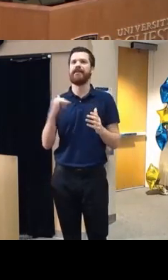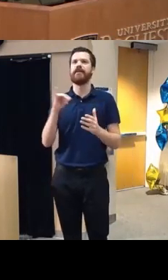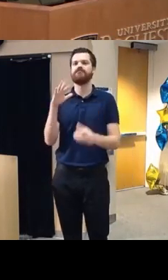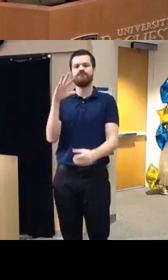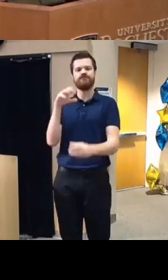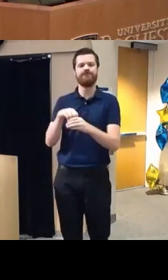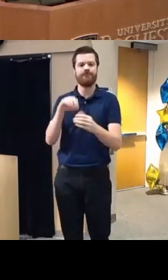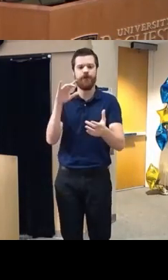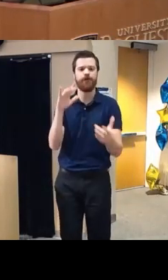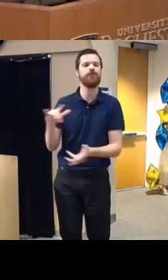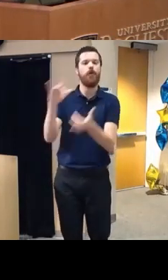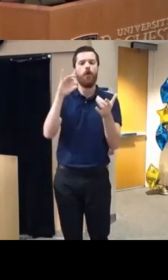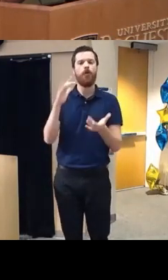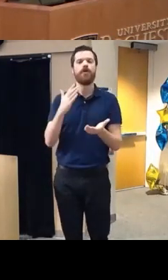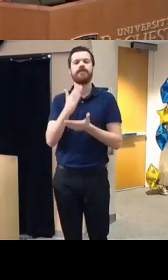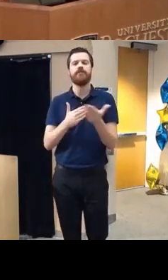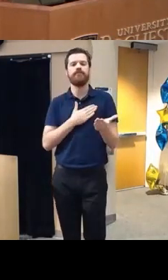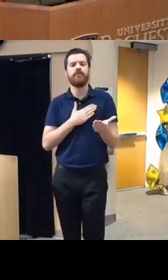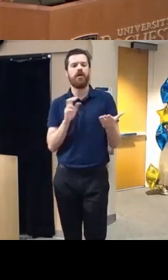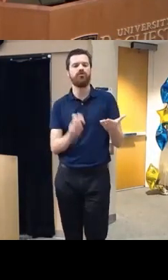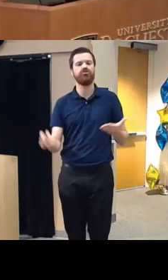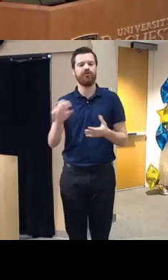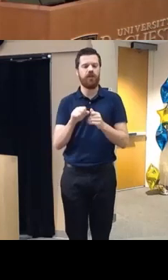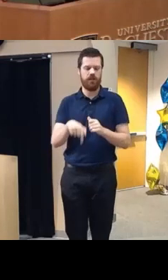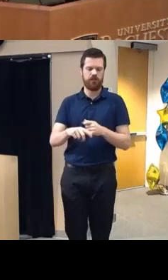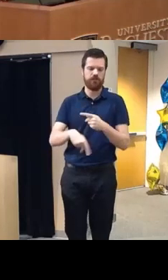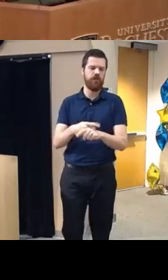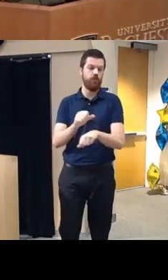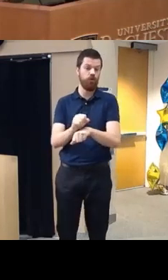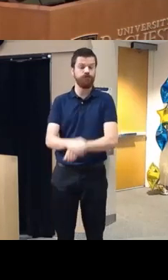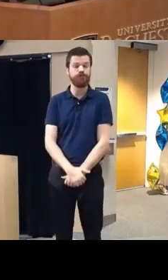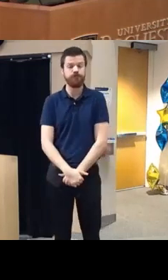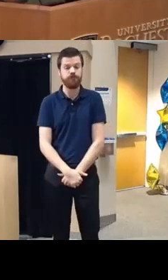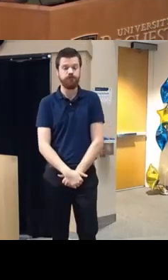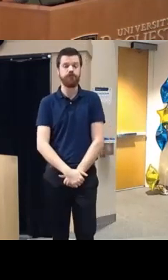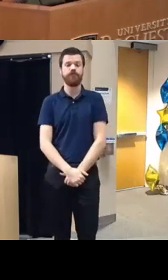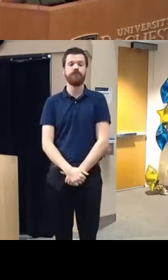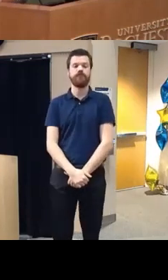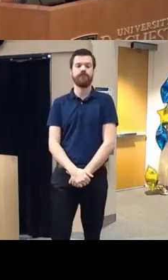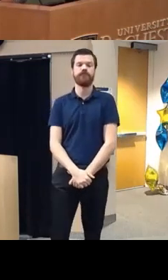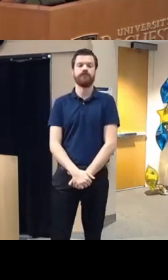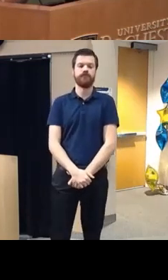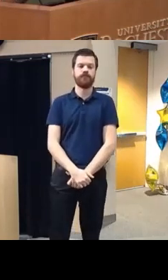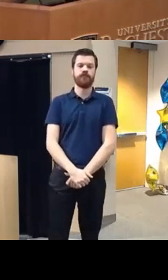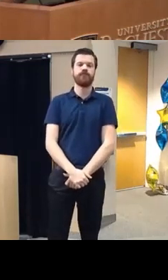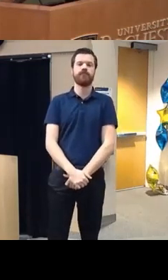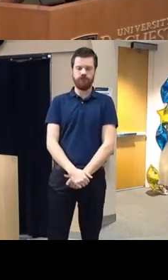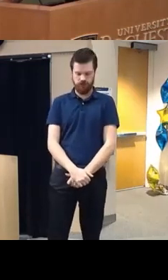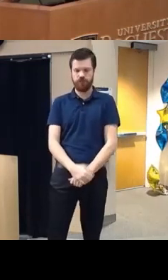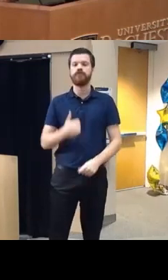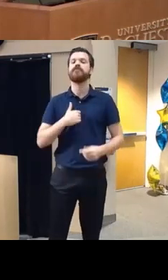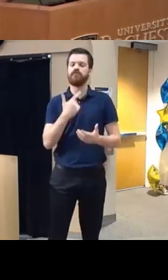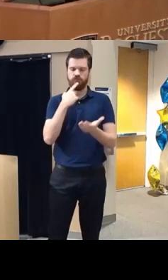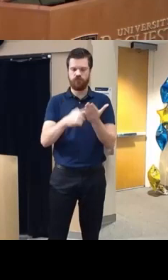on through some of my journey in this work. So I'm gonna talk with you about some of the intervention trials